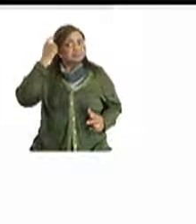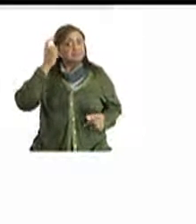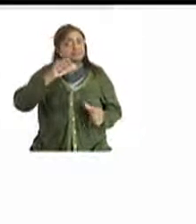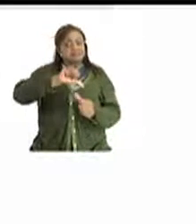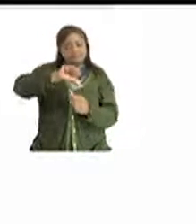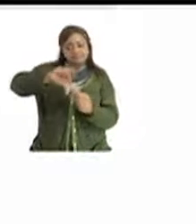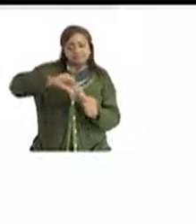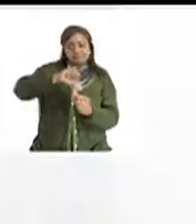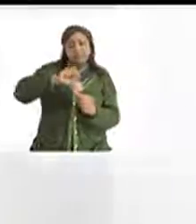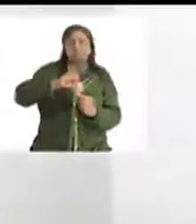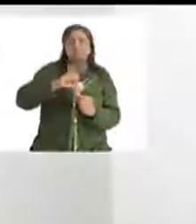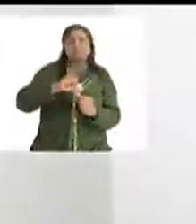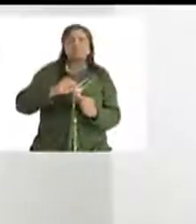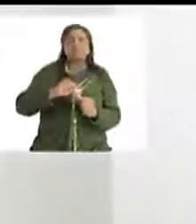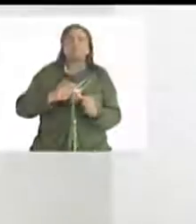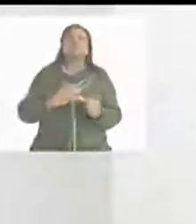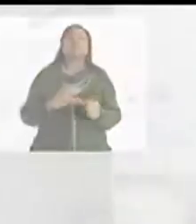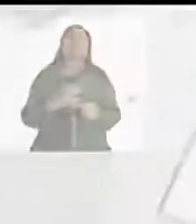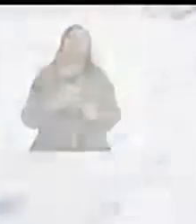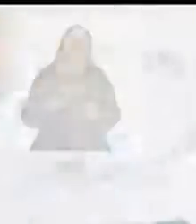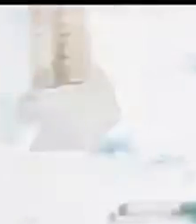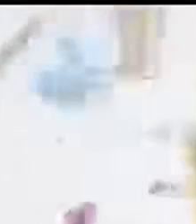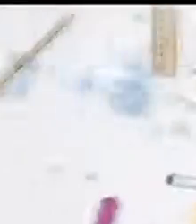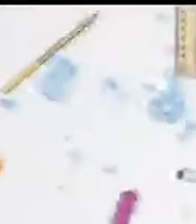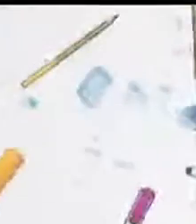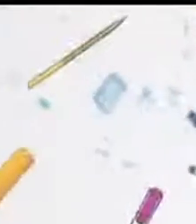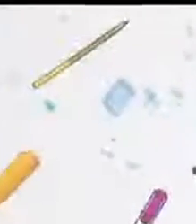to sexuality.